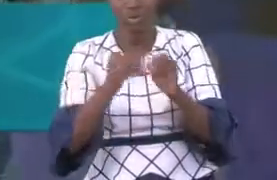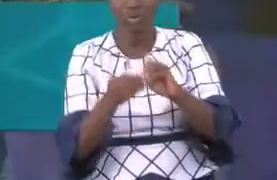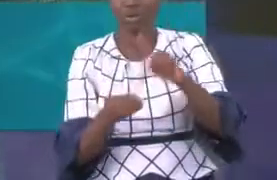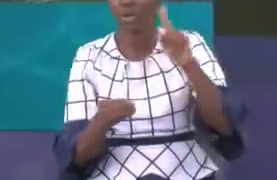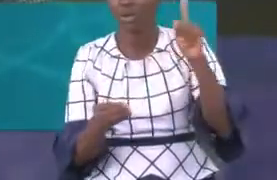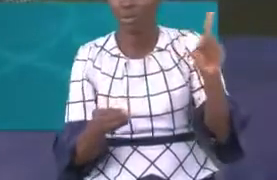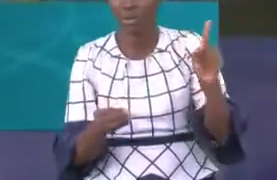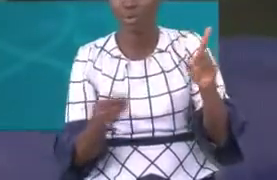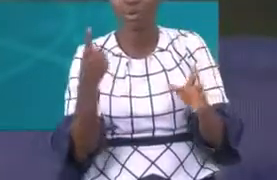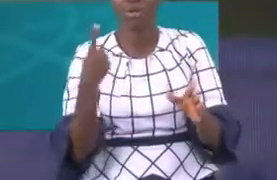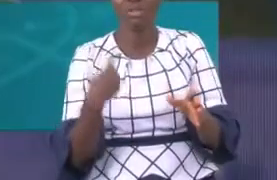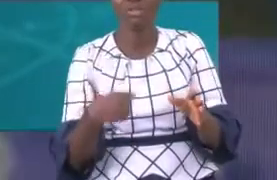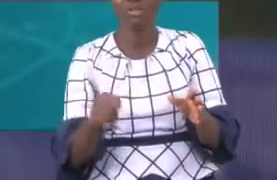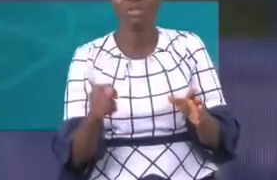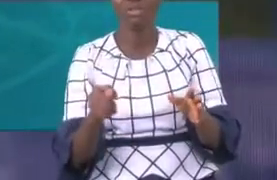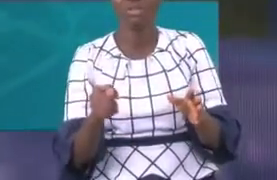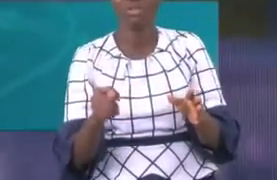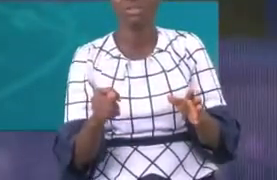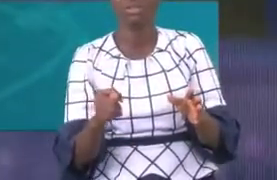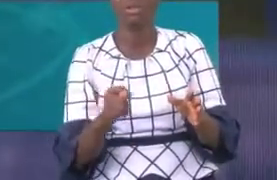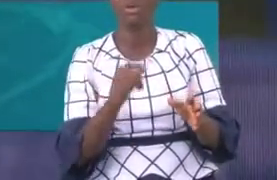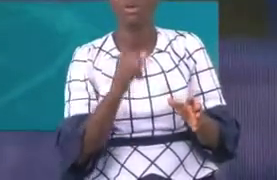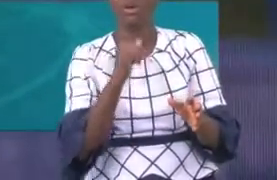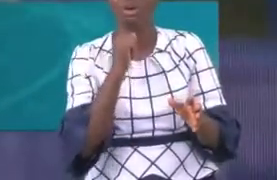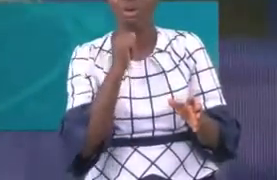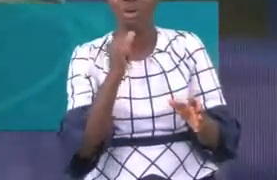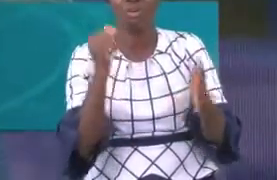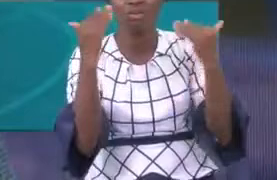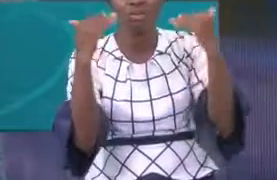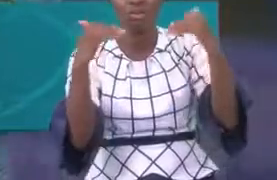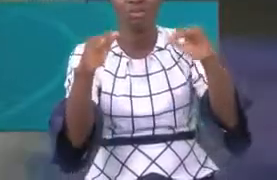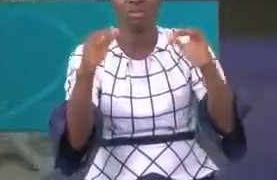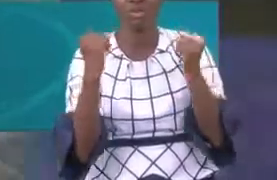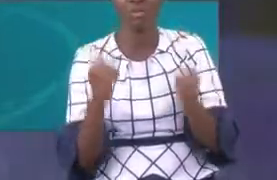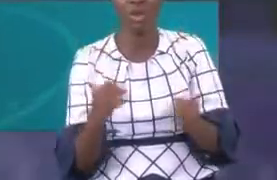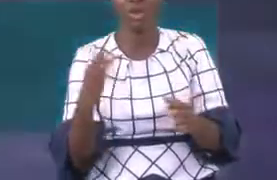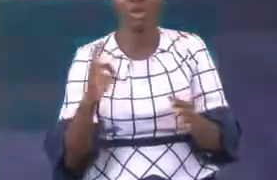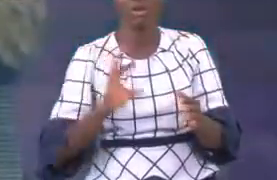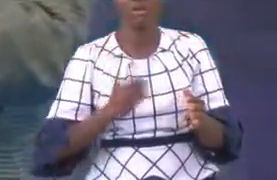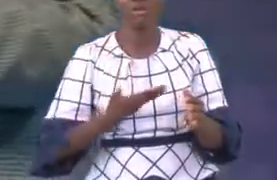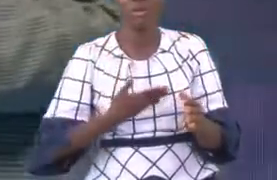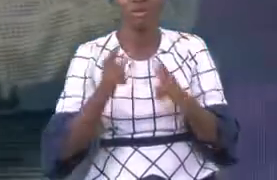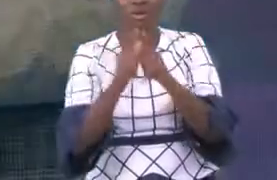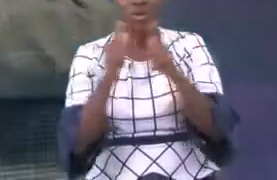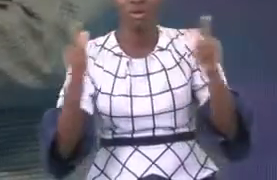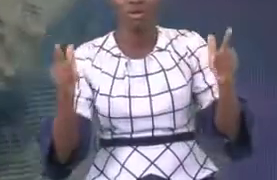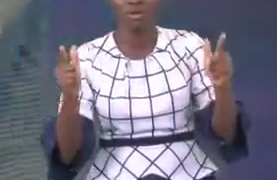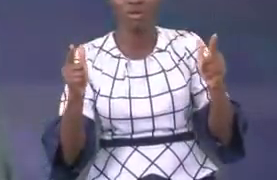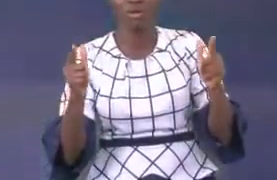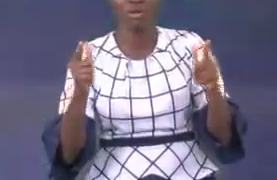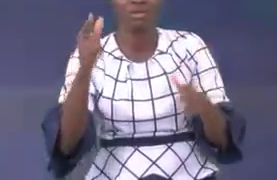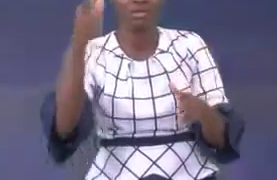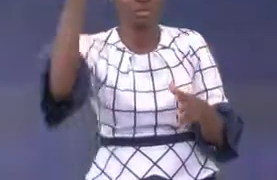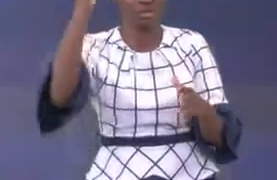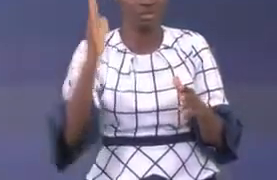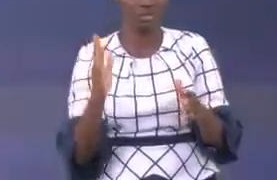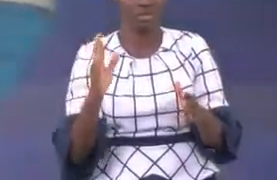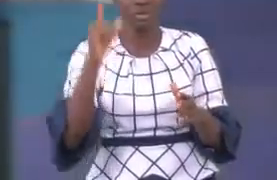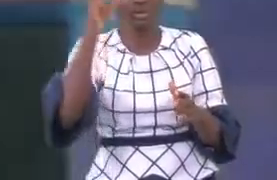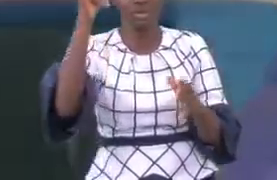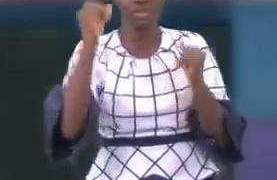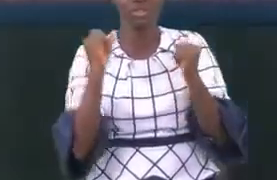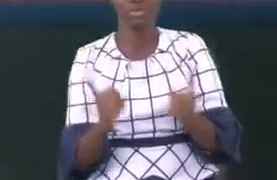great God, and his power is unlimited. Number two, the unwavering promise of